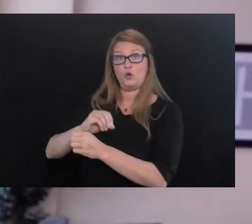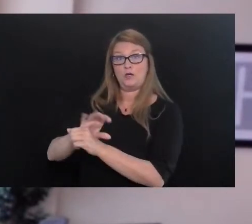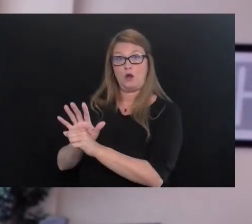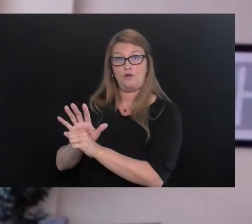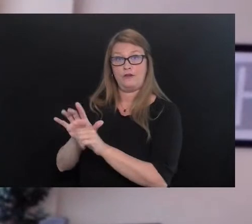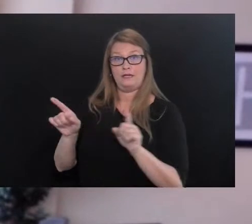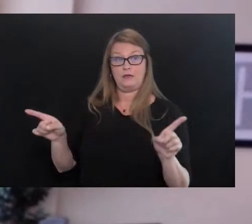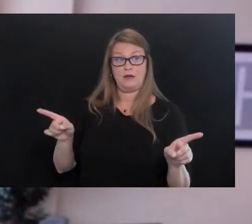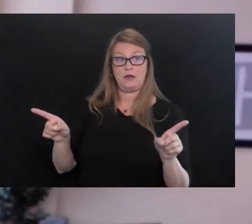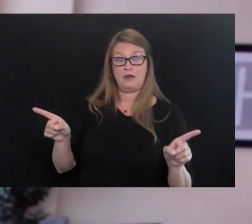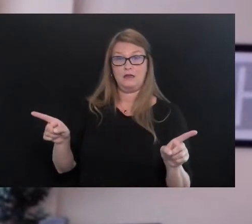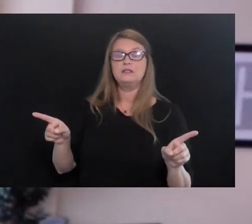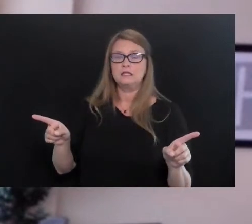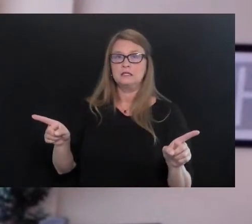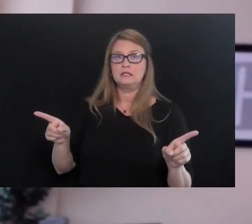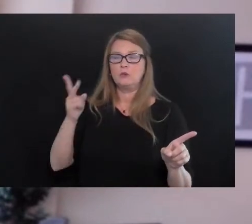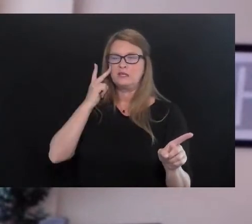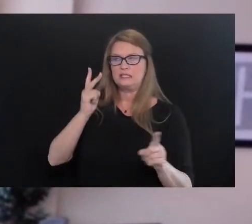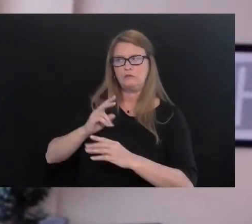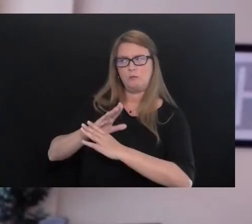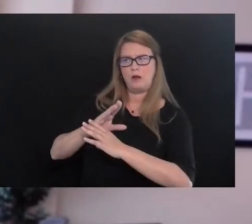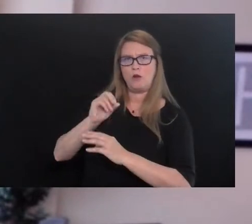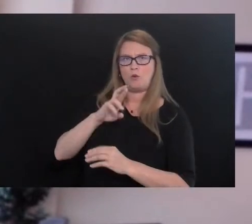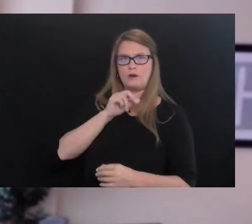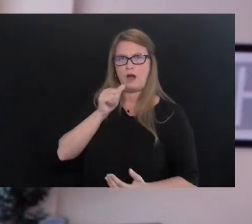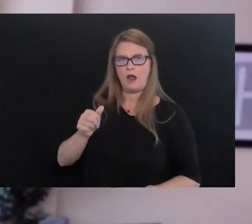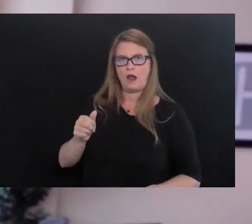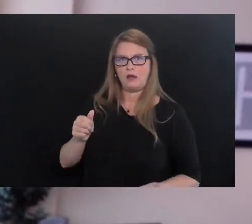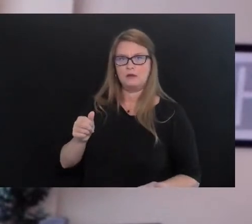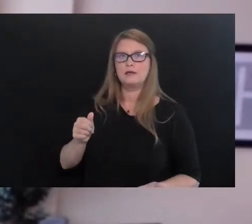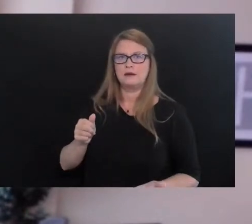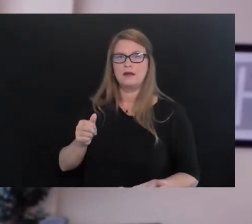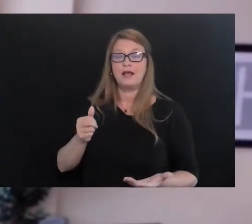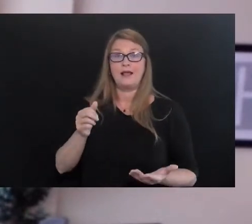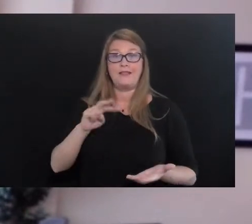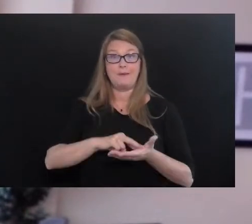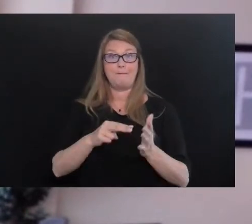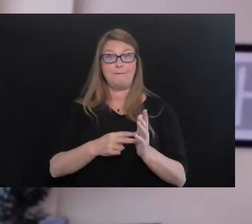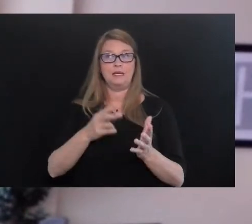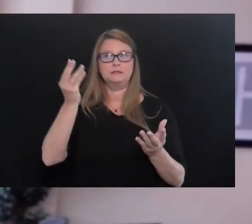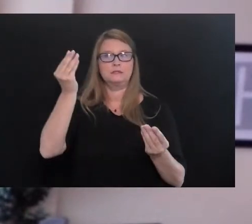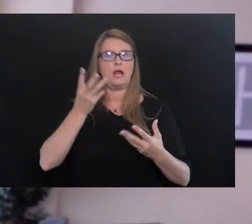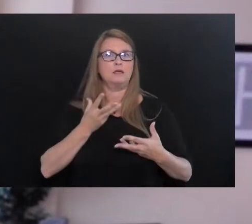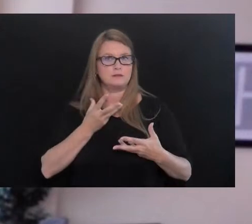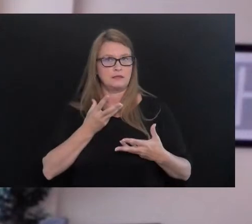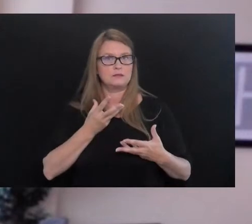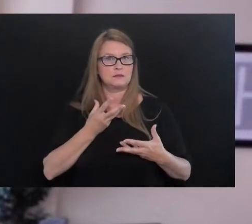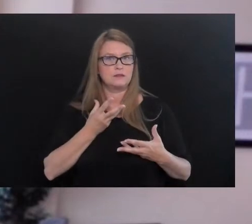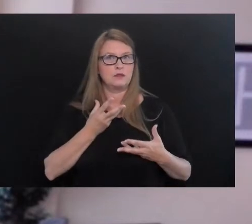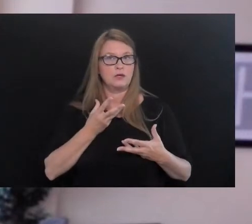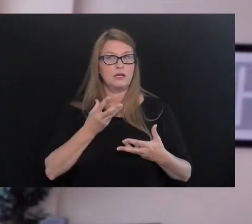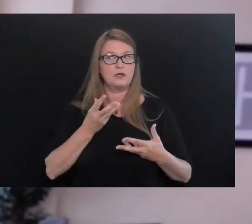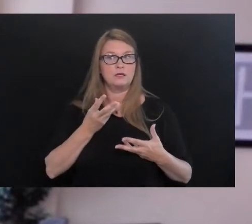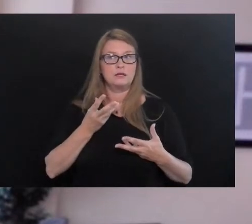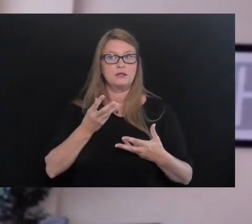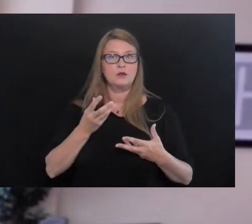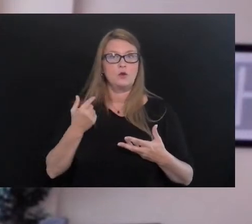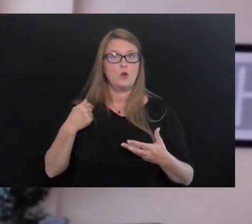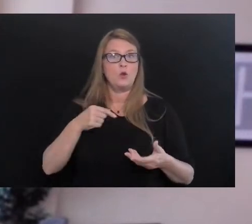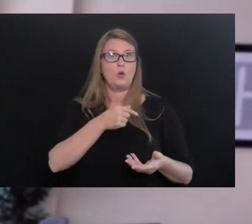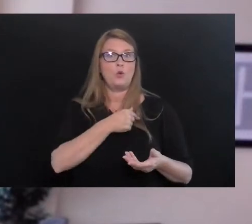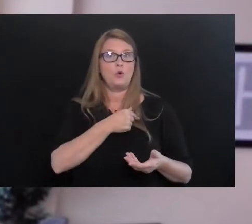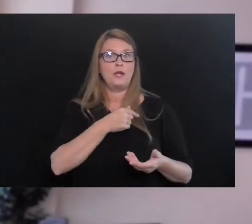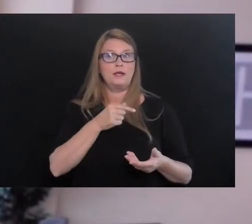And I think at that point, we will have more insight on whether or not, if the Omicron variant does become